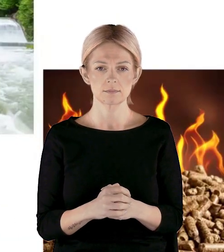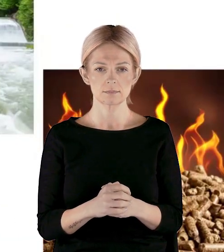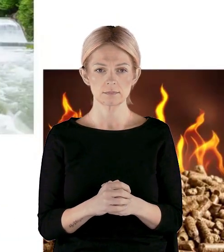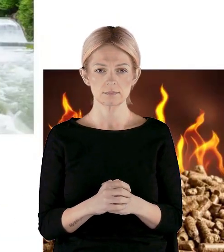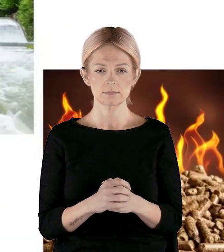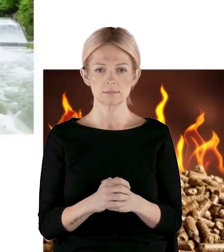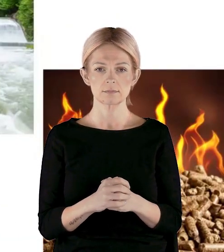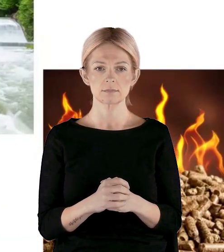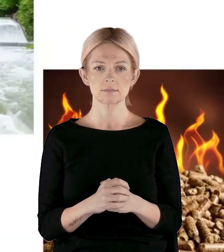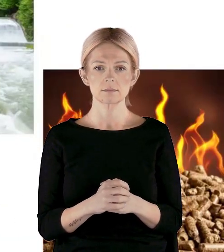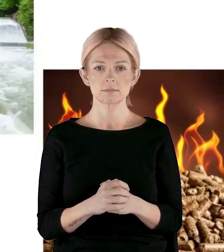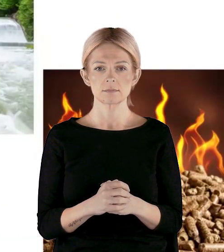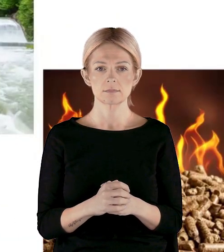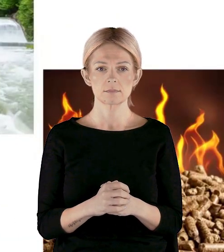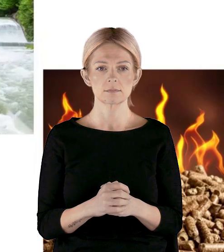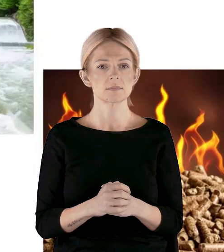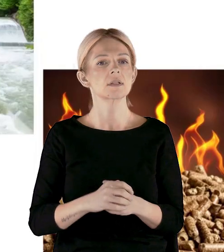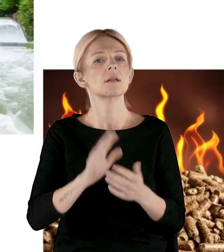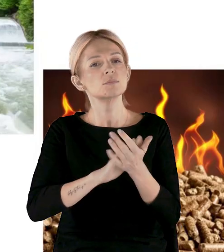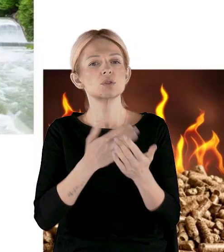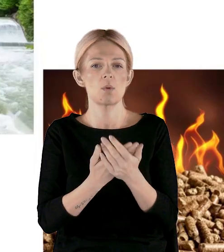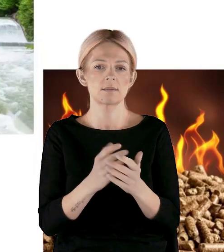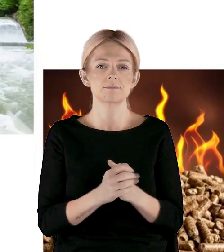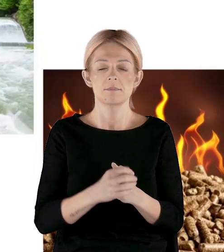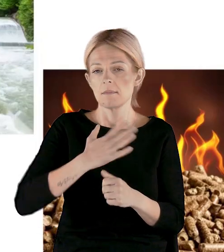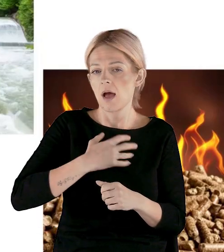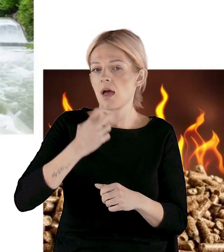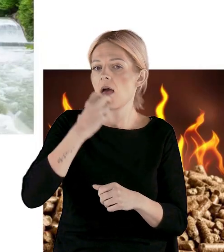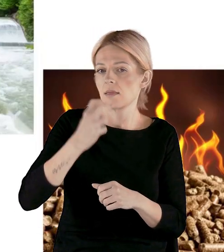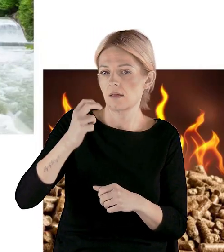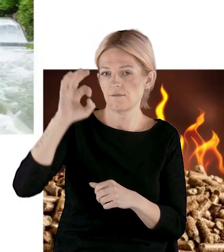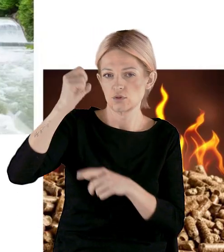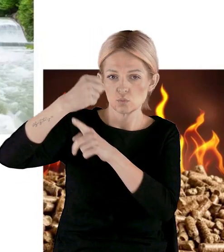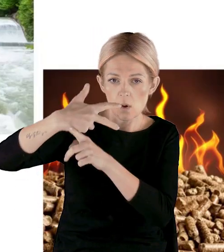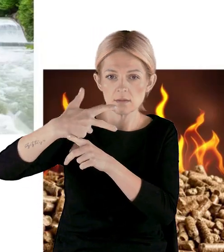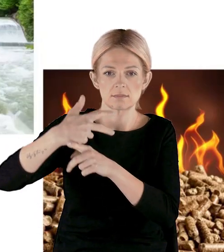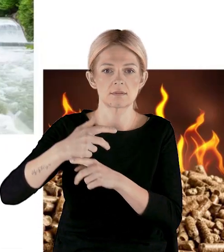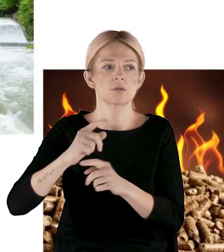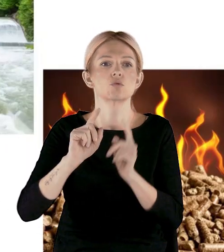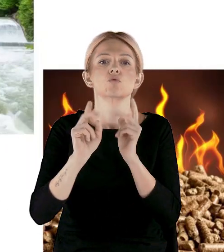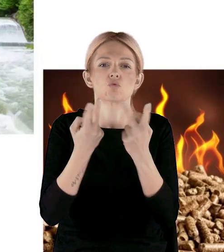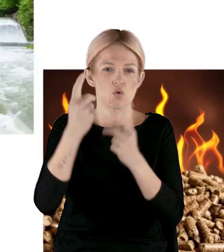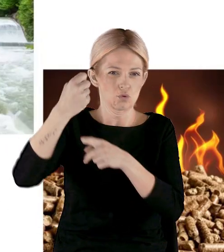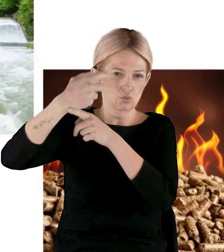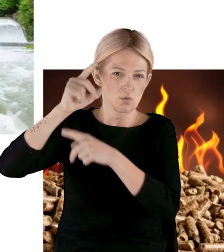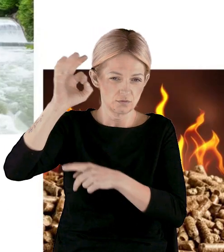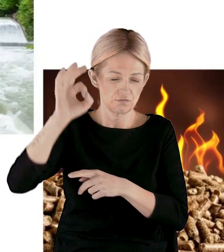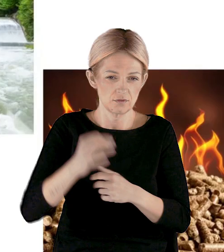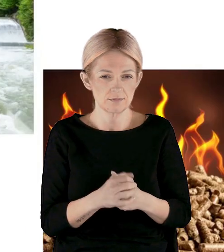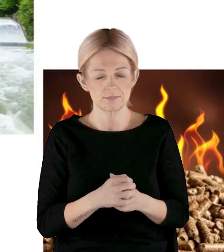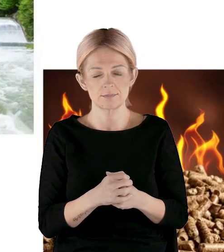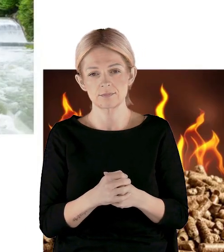Let's list some of them. So we have solar energy that comes from the sun and usually it's captured